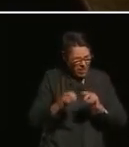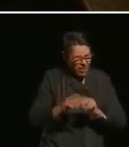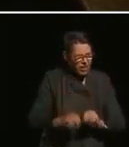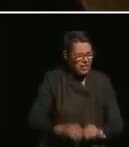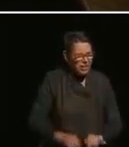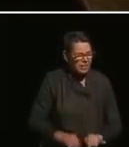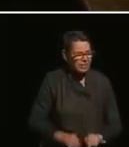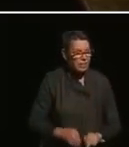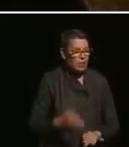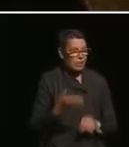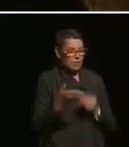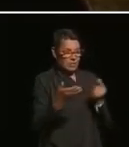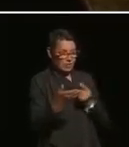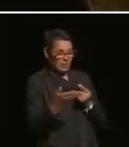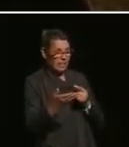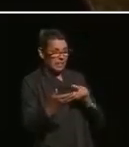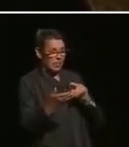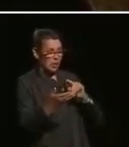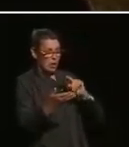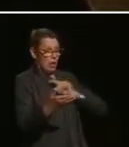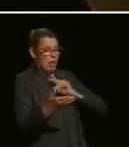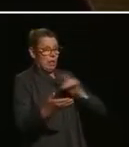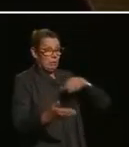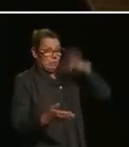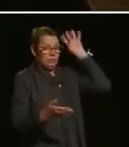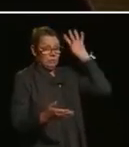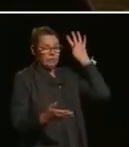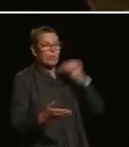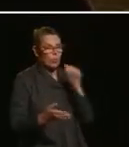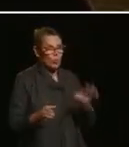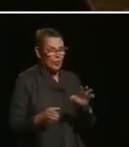supposed to go. Trust your talent.